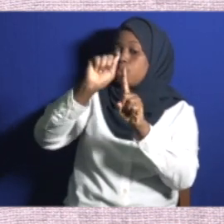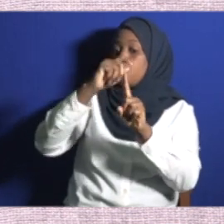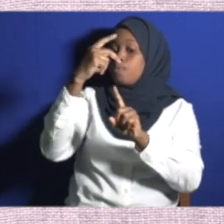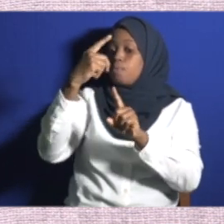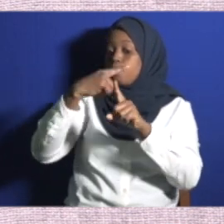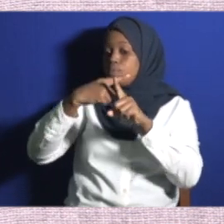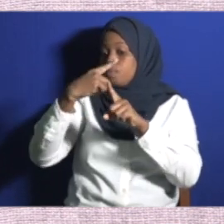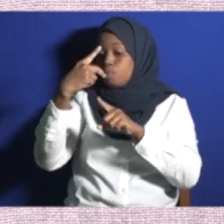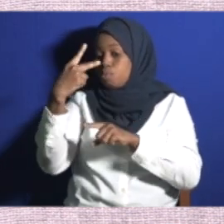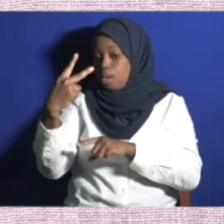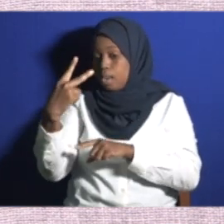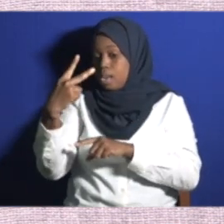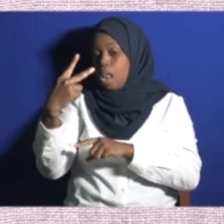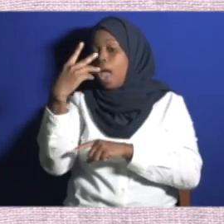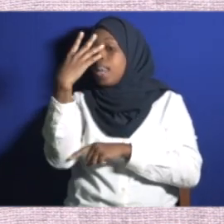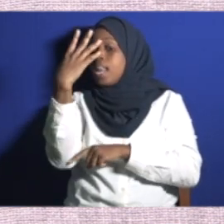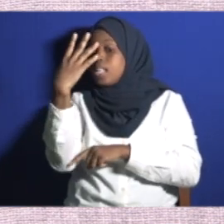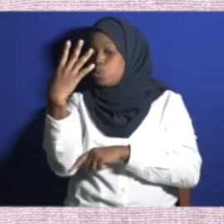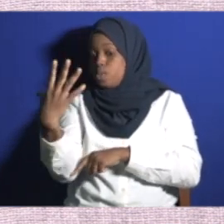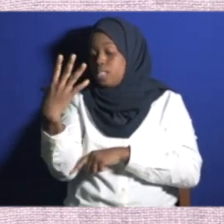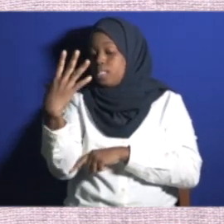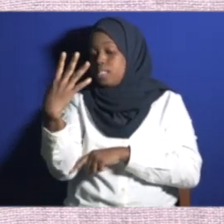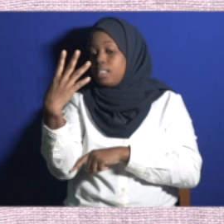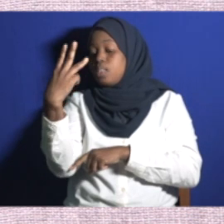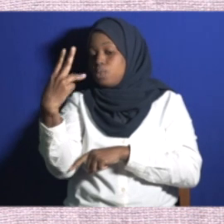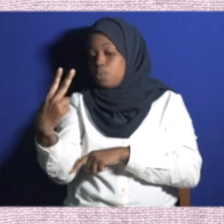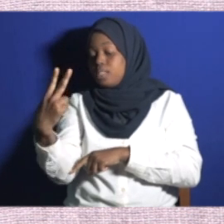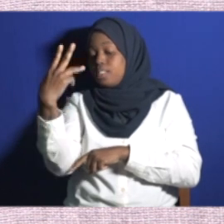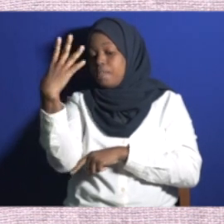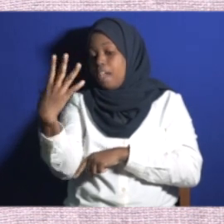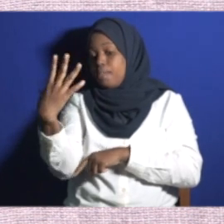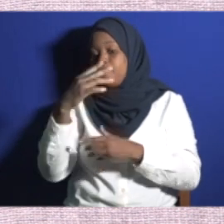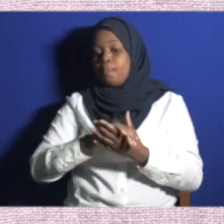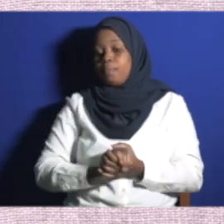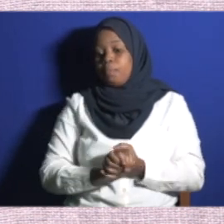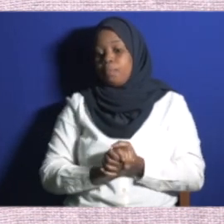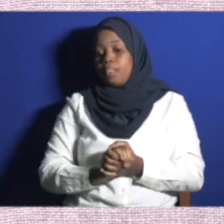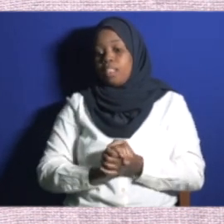225. Number 3, square root of 225.